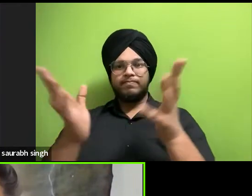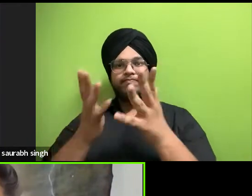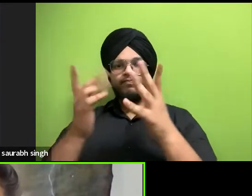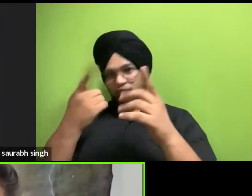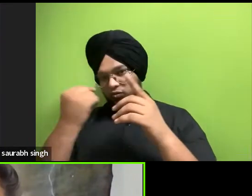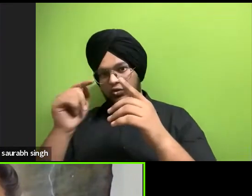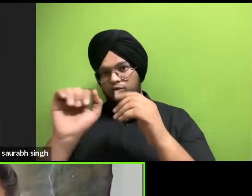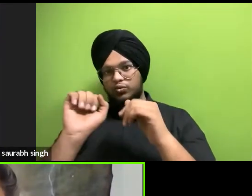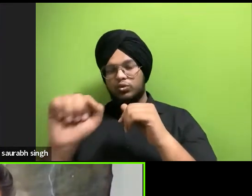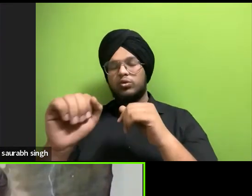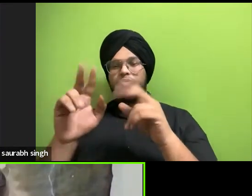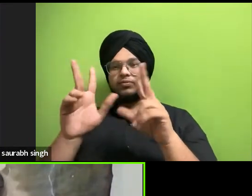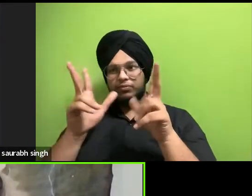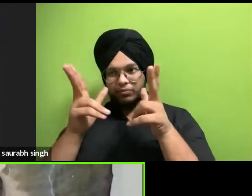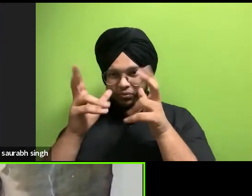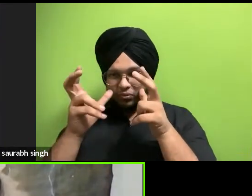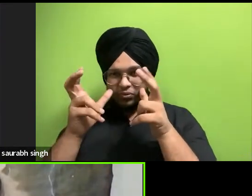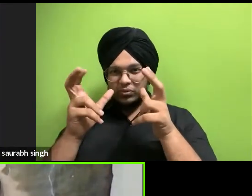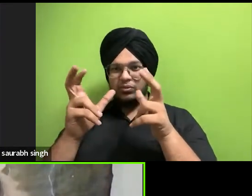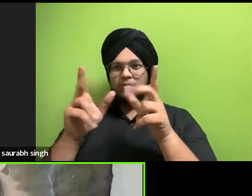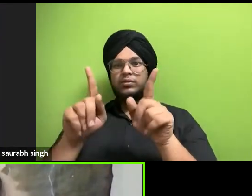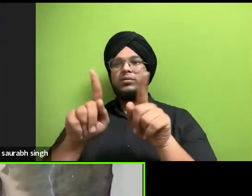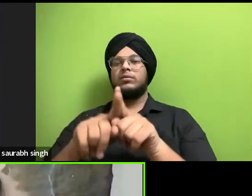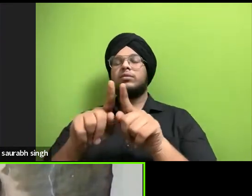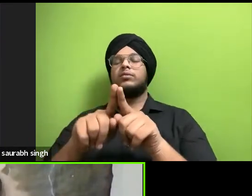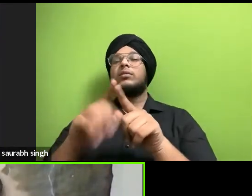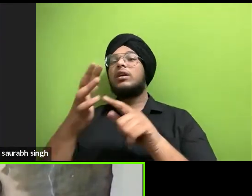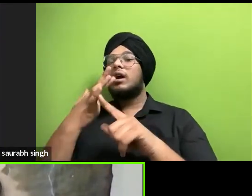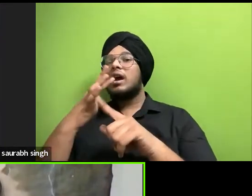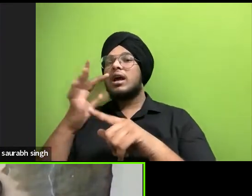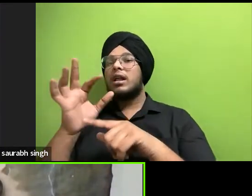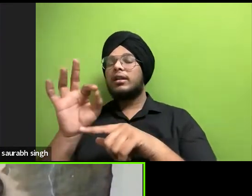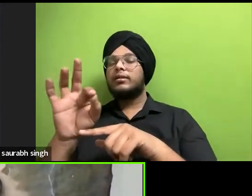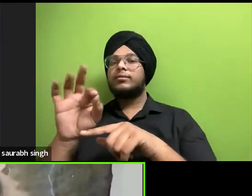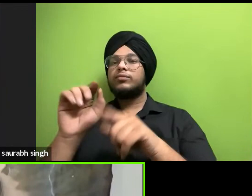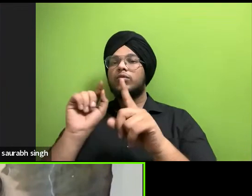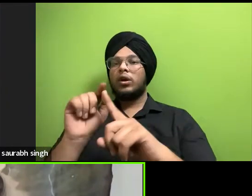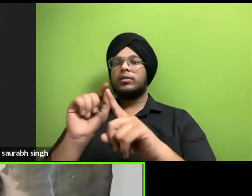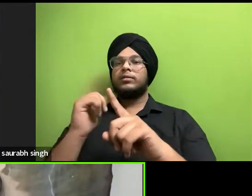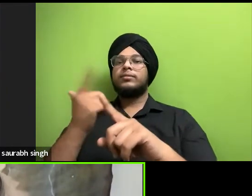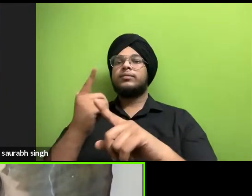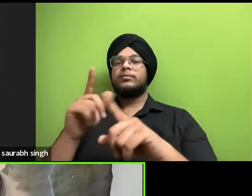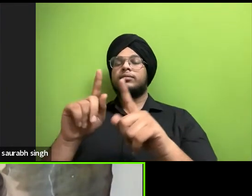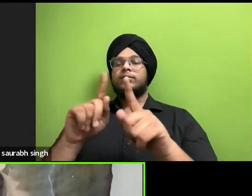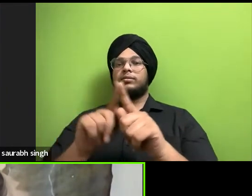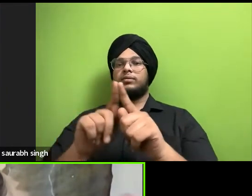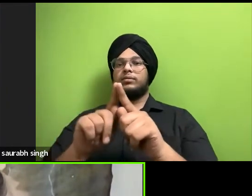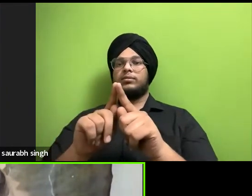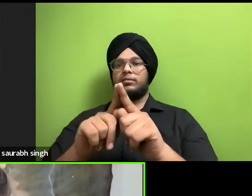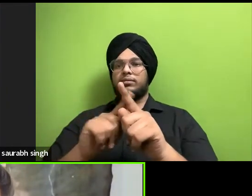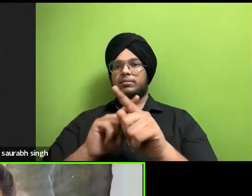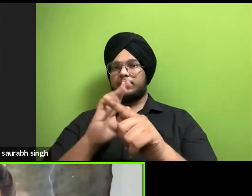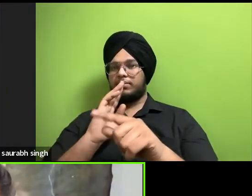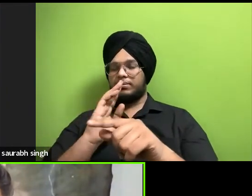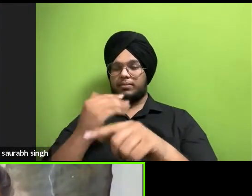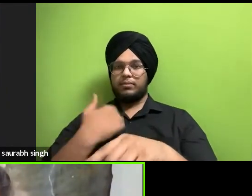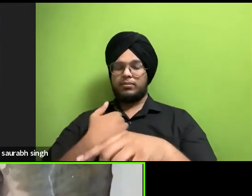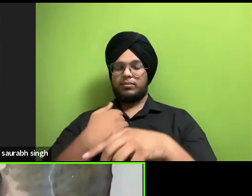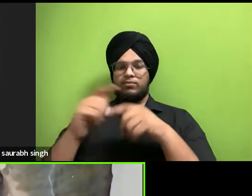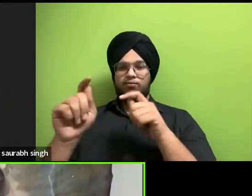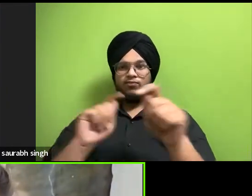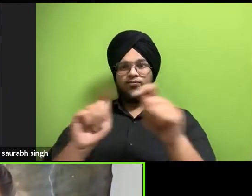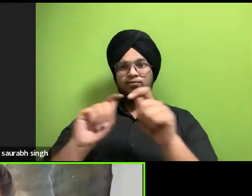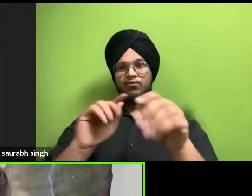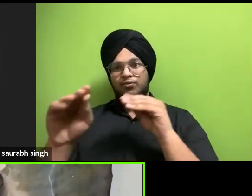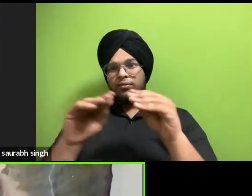this observation. The fact that being a place of movement, it's a